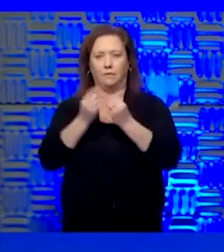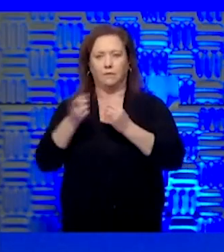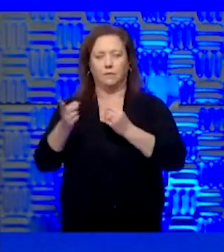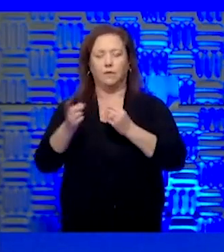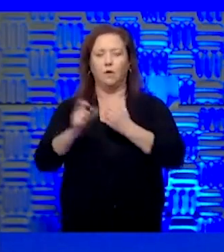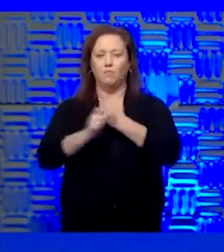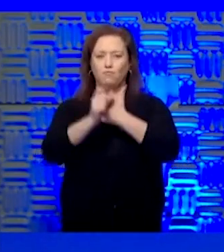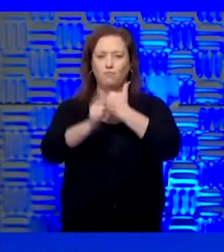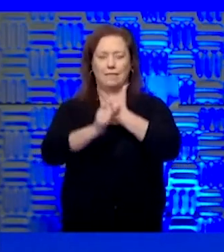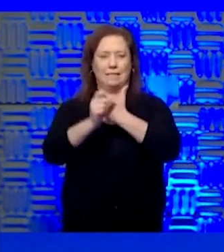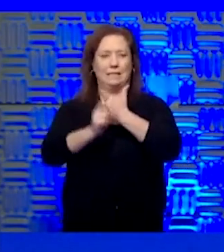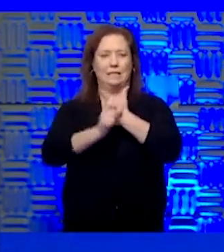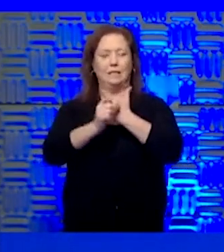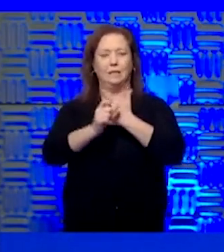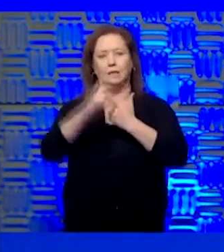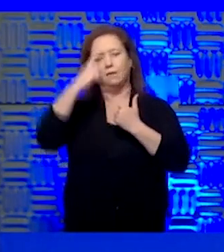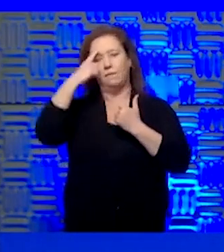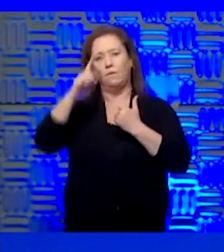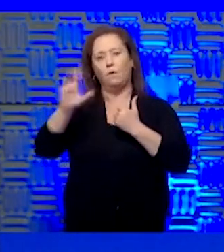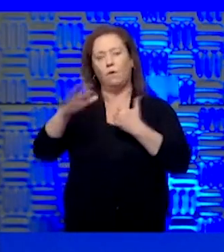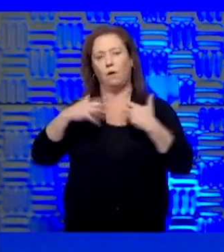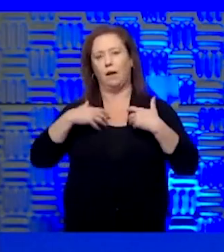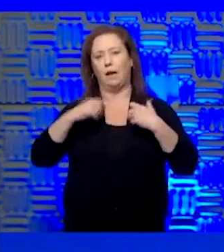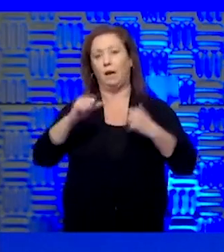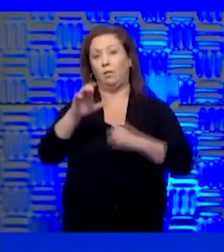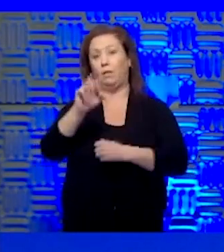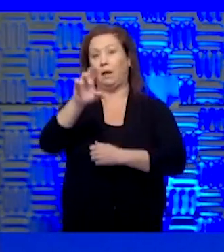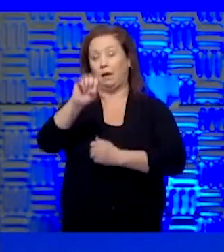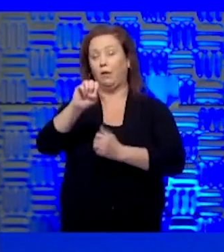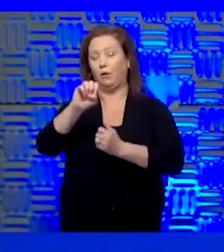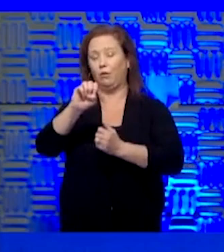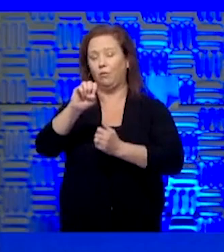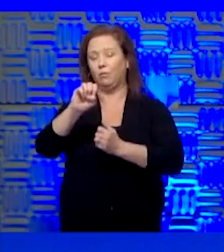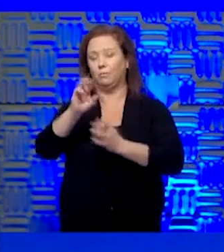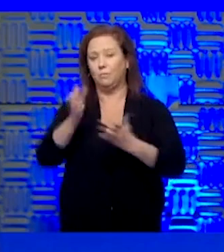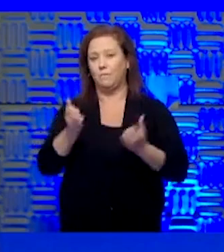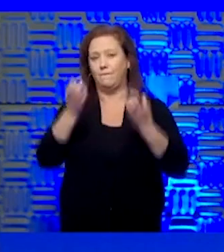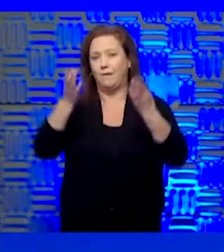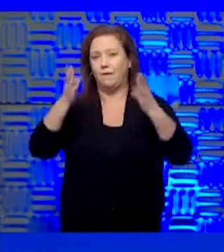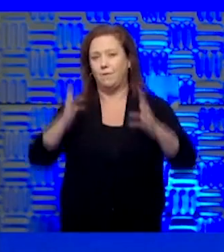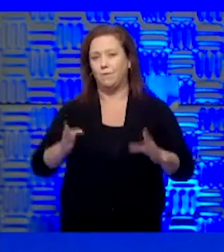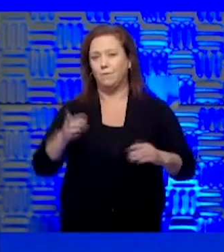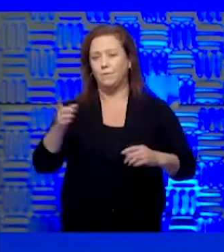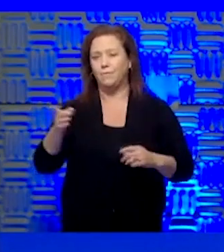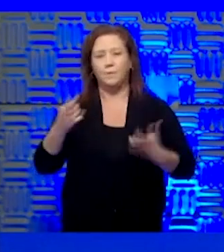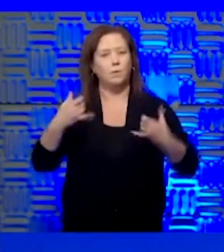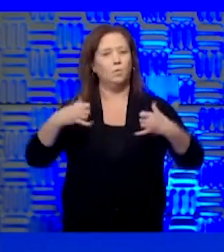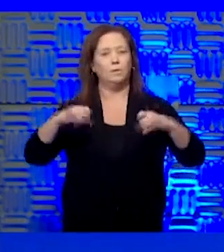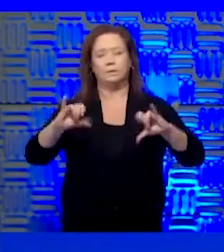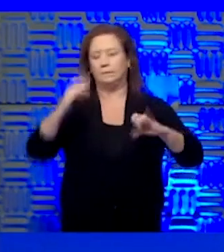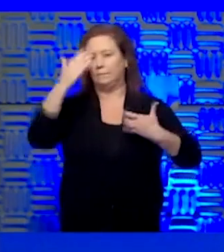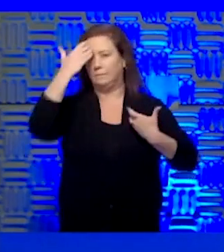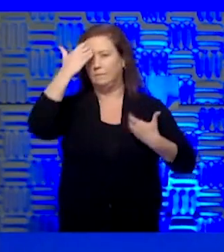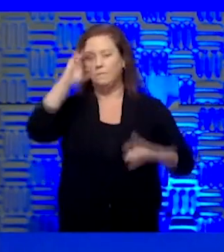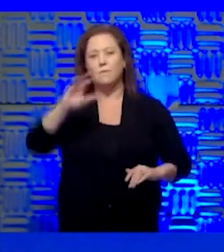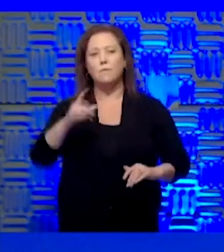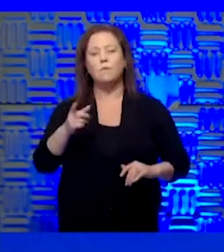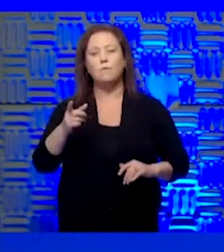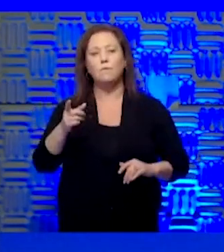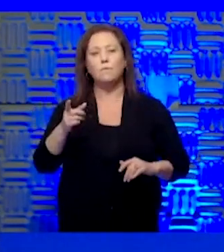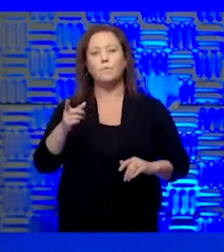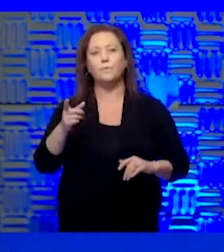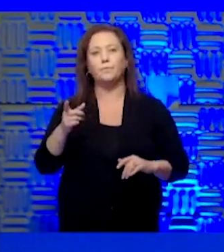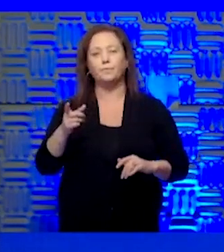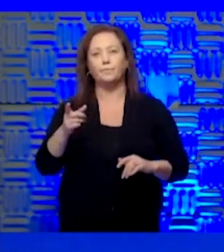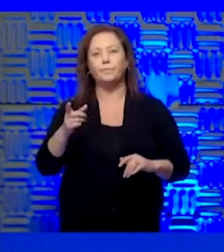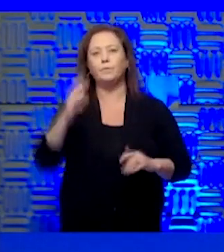very risky for the healthcare providers, because we still don't know